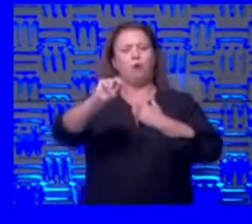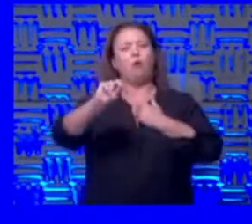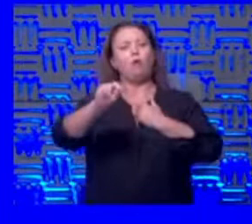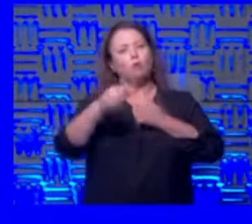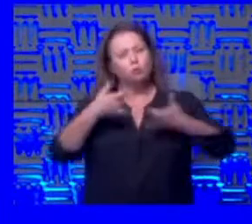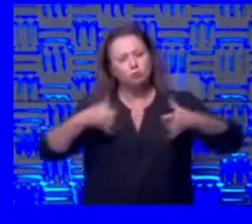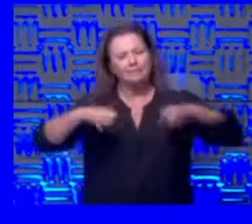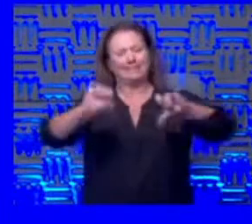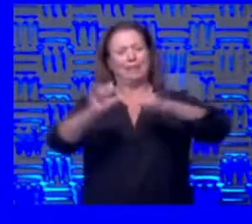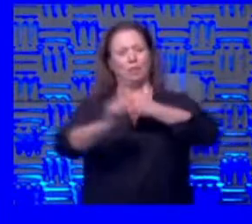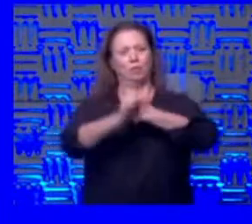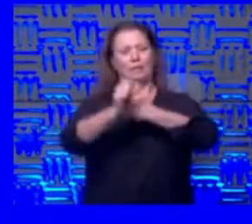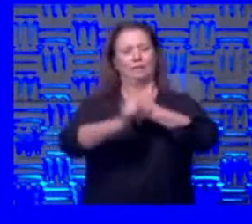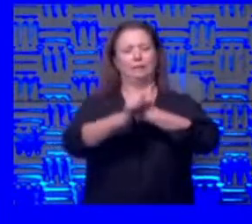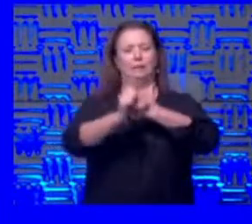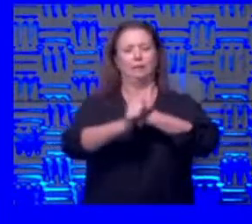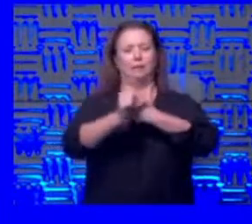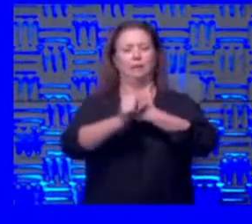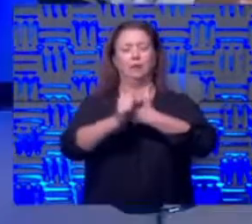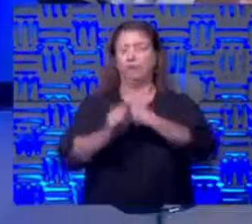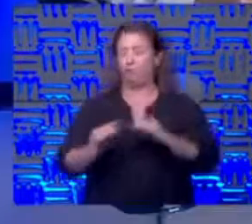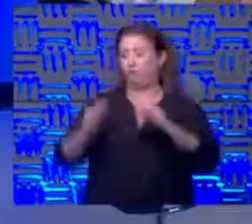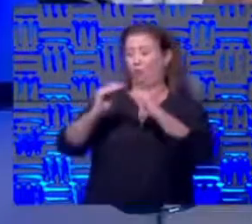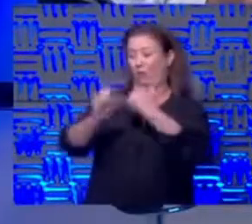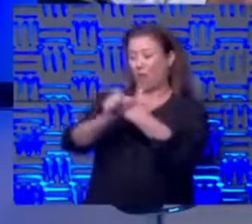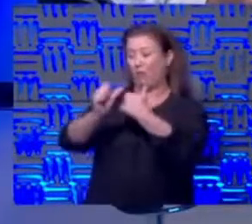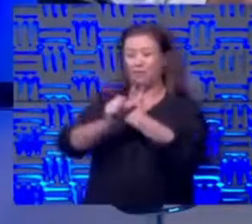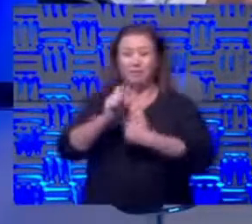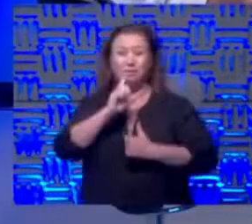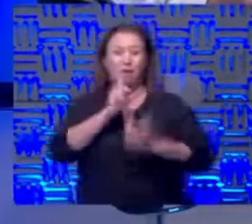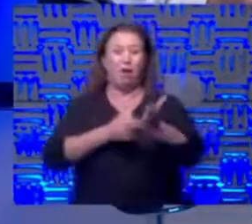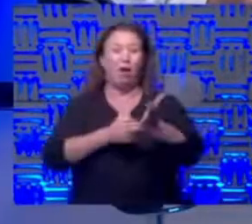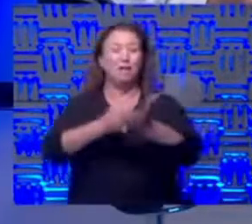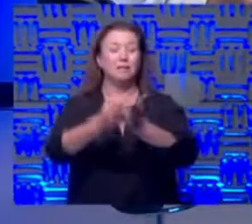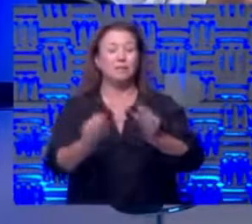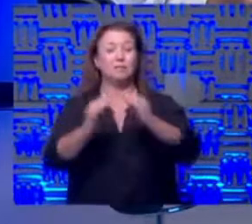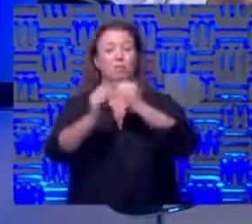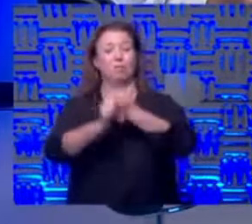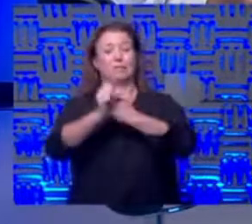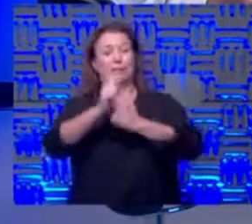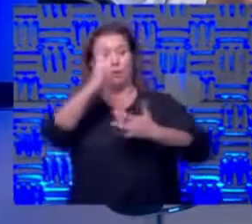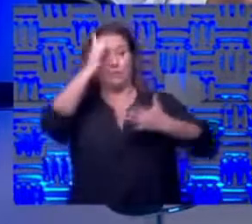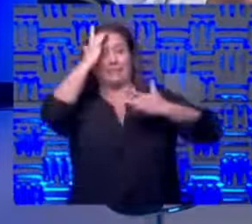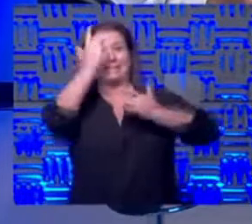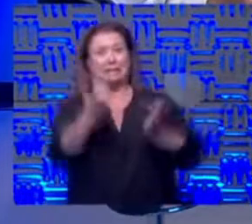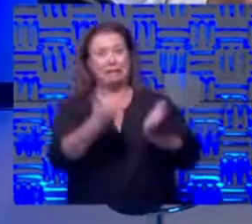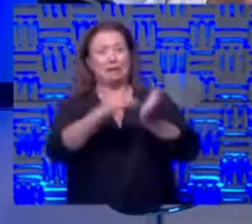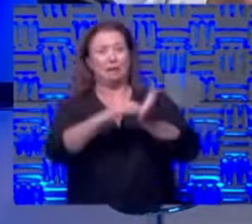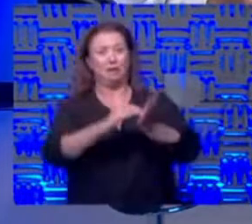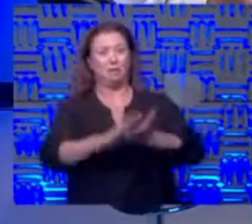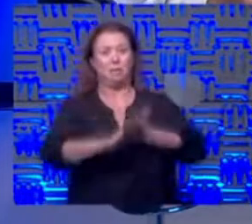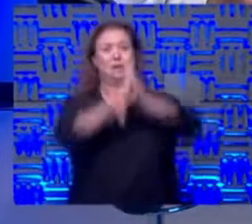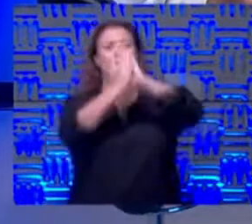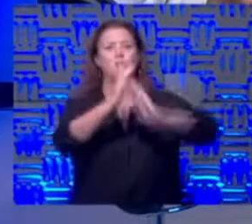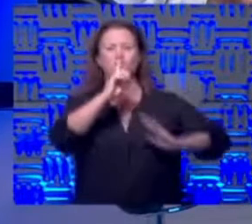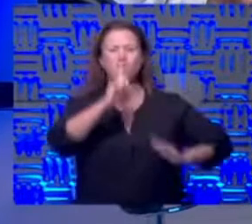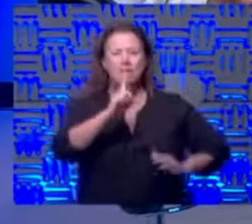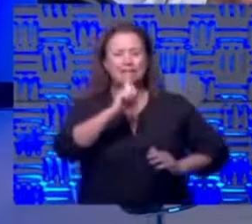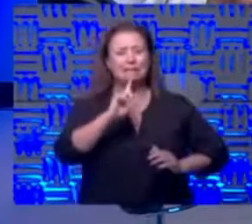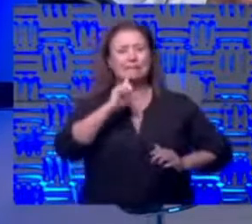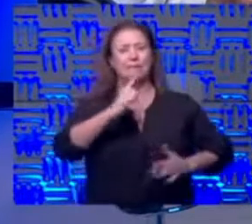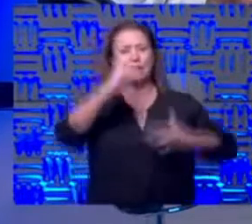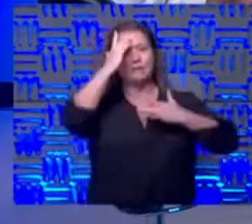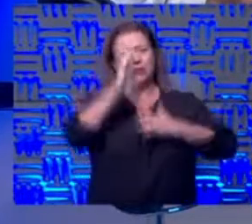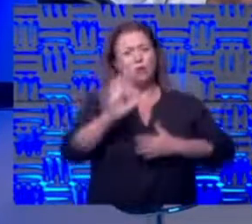You are still at risk. We don't know the full implications. implications. You're more at risk, quite frankly, because if you get sick again, you could become really ill. So just for